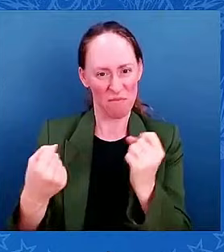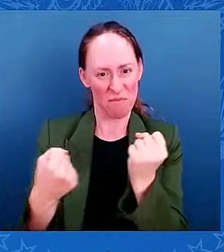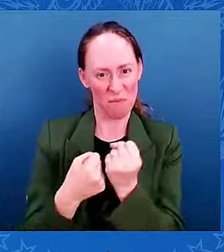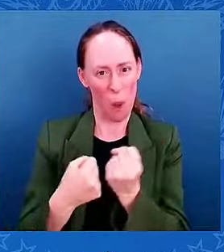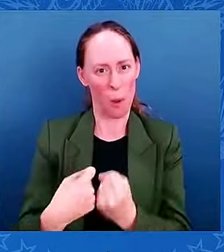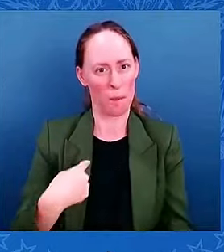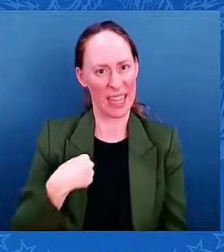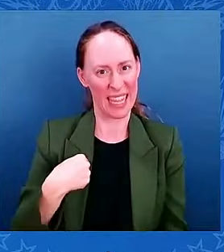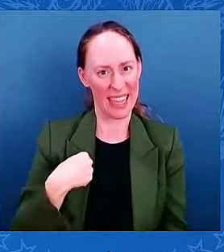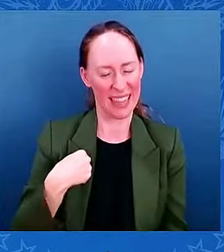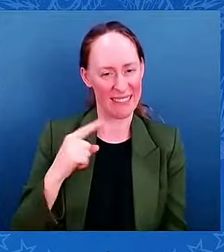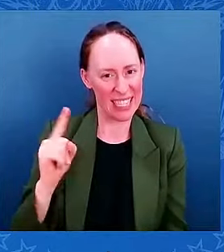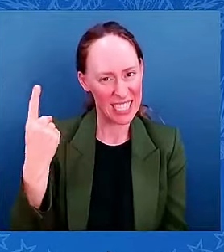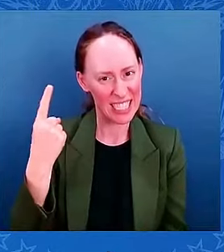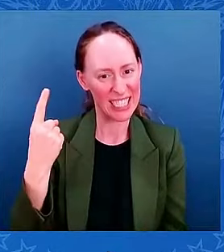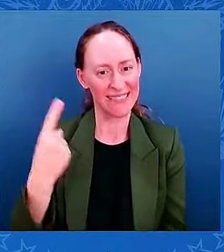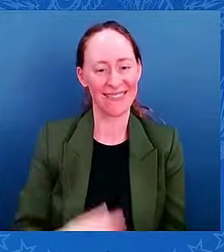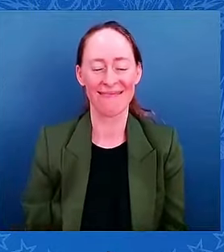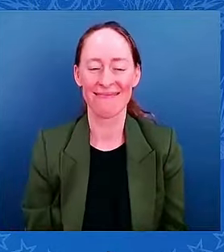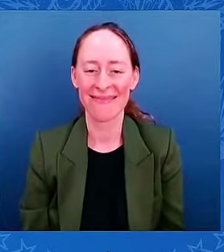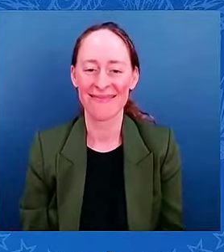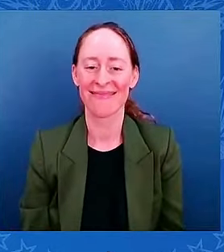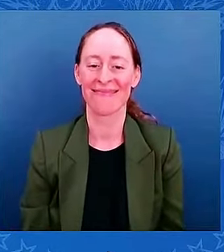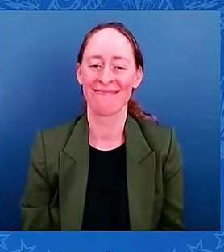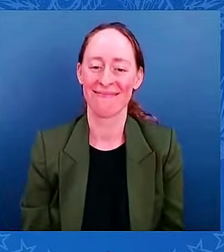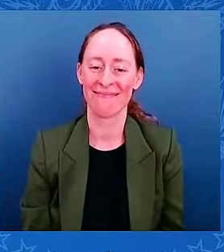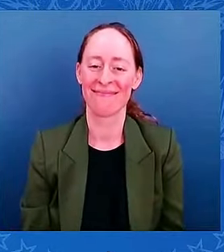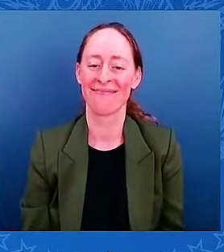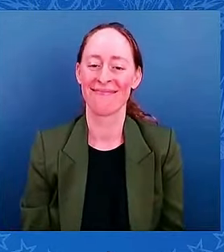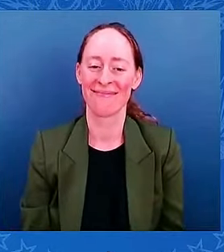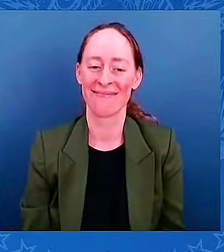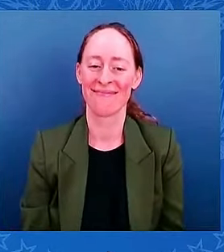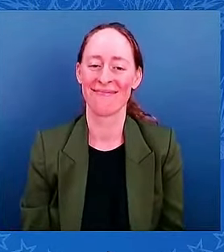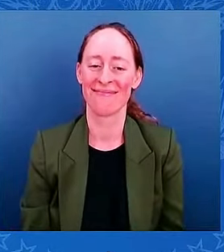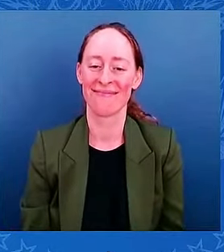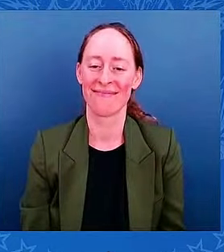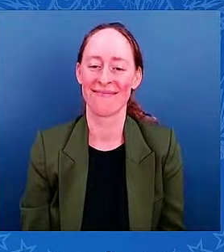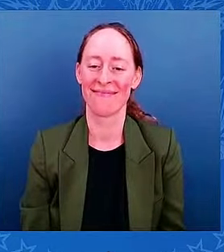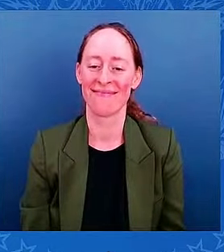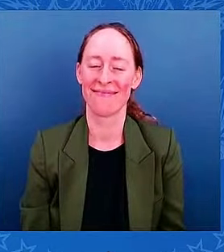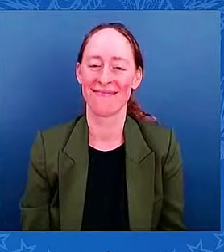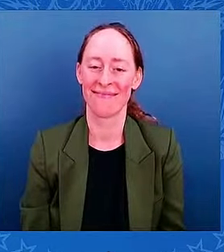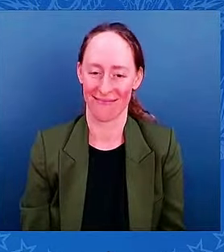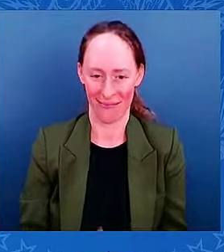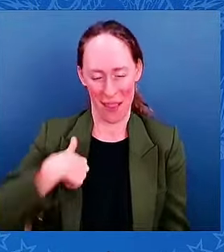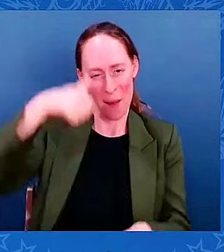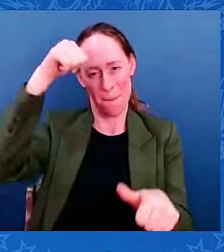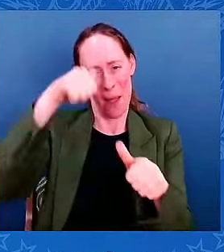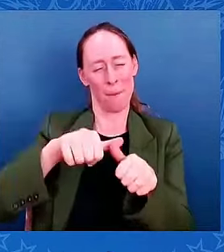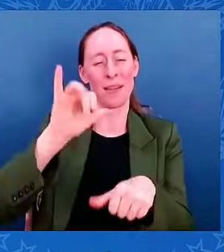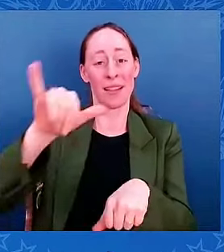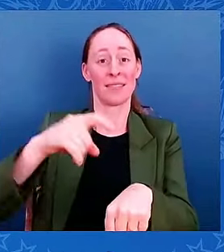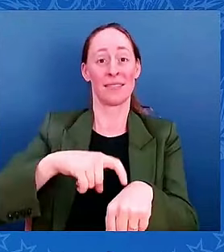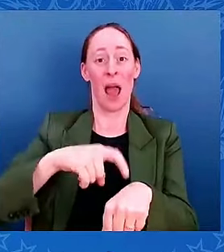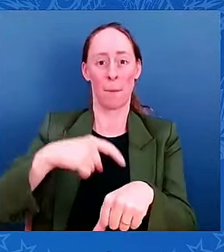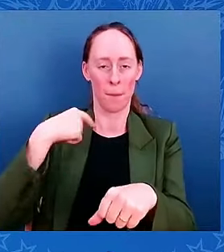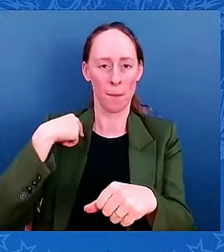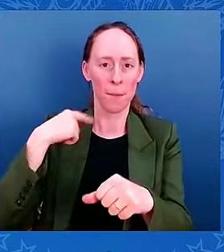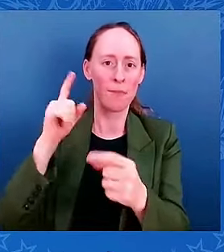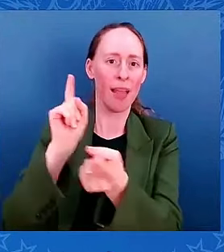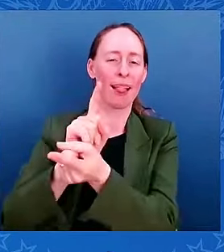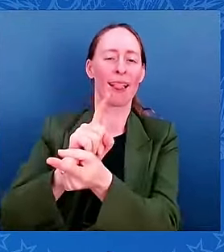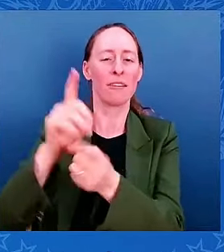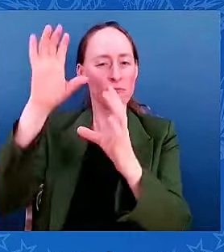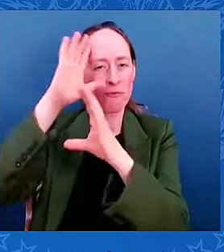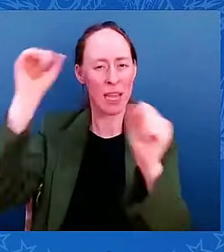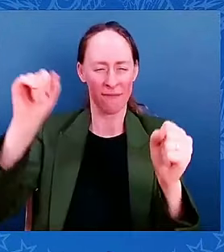I remember where they brought me in to see I.W. Abel, who was then president. And I could see him looking at the local rep from Delaware going, are you sure about